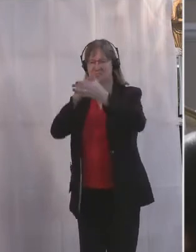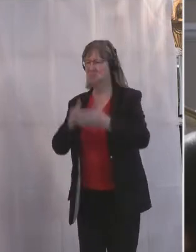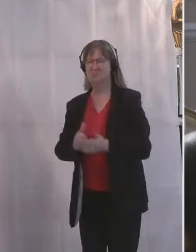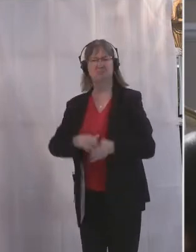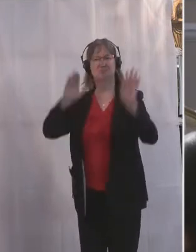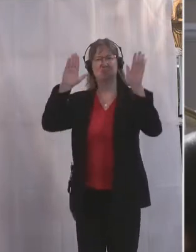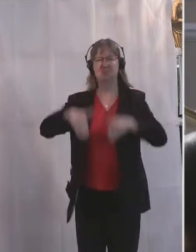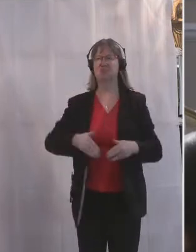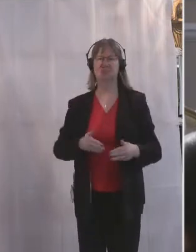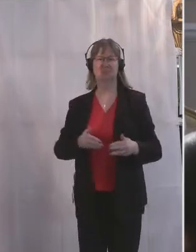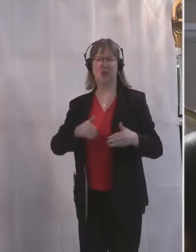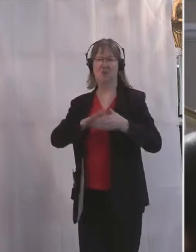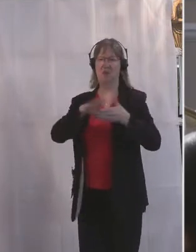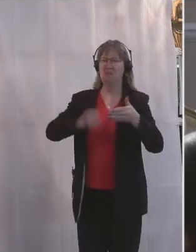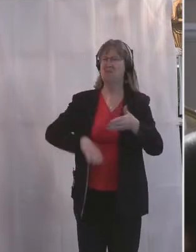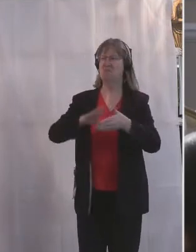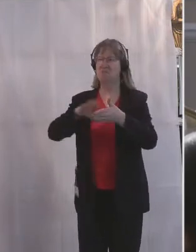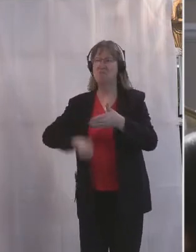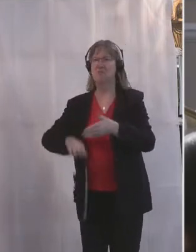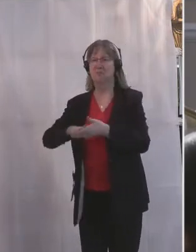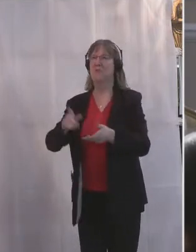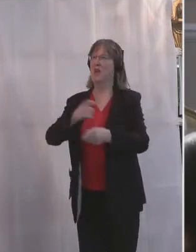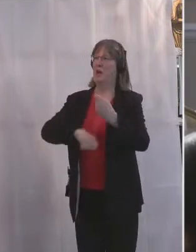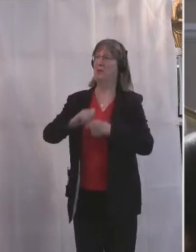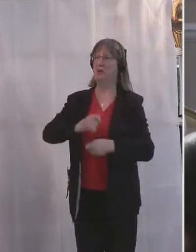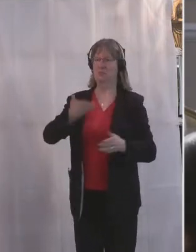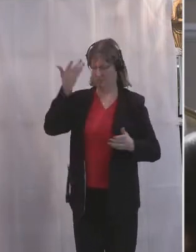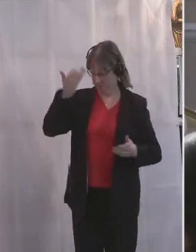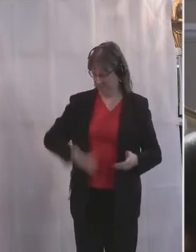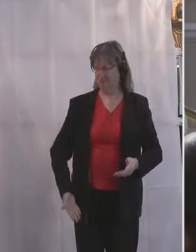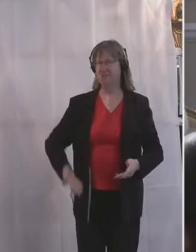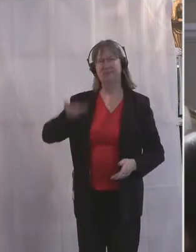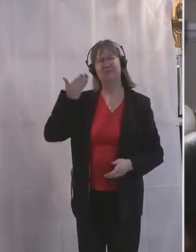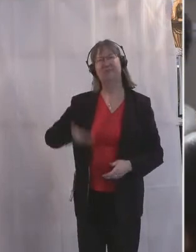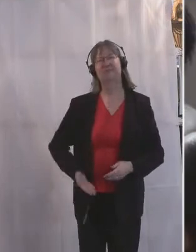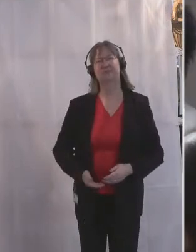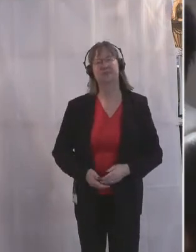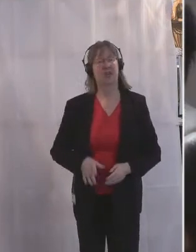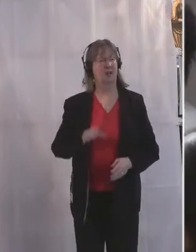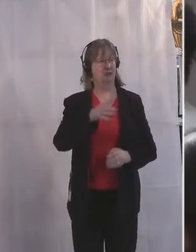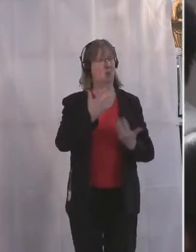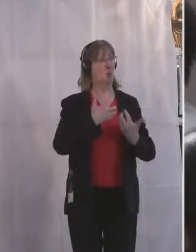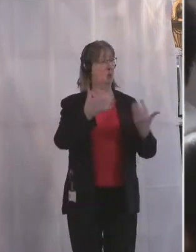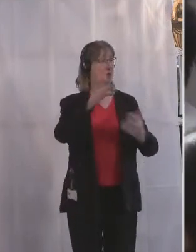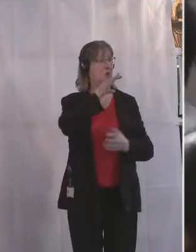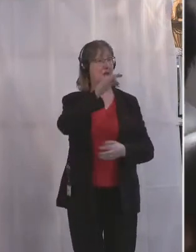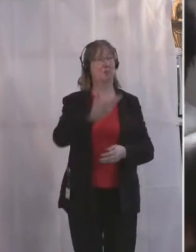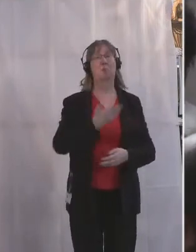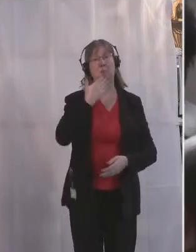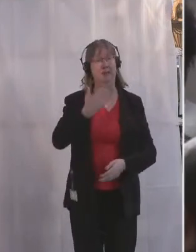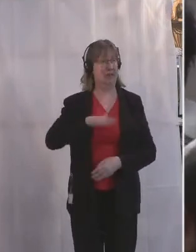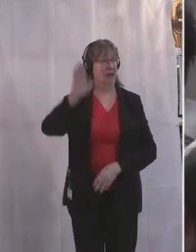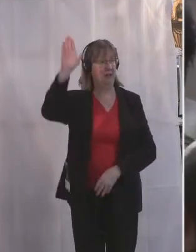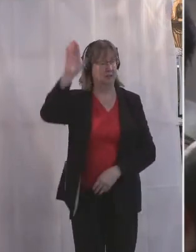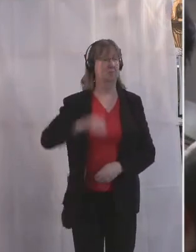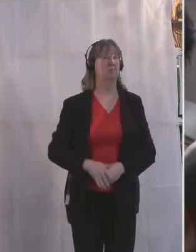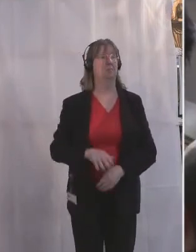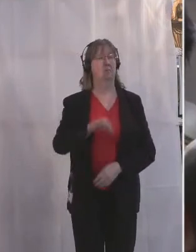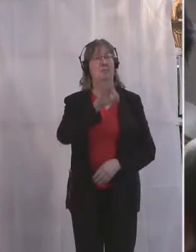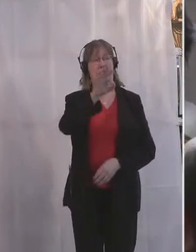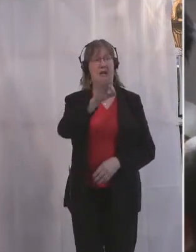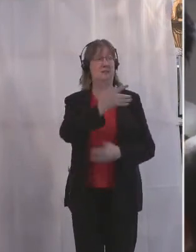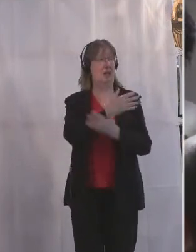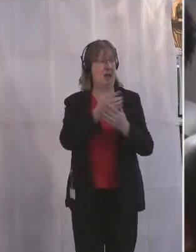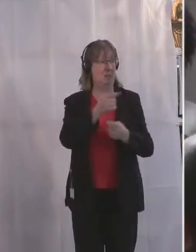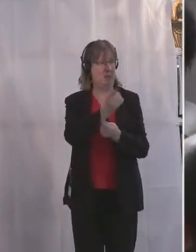doors for other people, and be that role model that we should be. So this is a question to the audience, and again, put your hands up. How many of you in